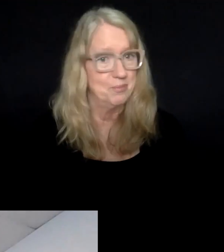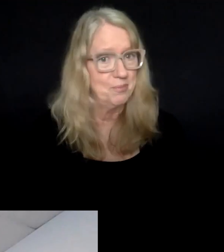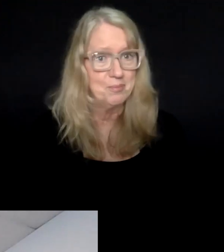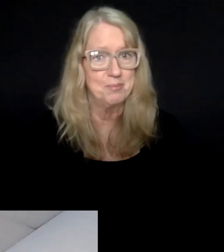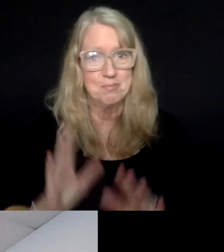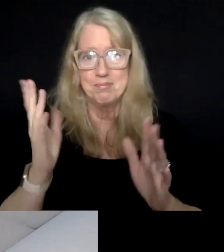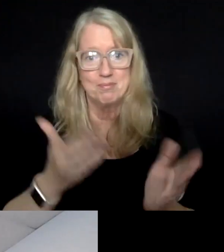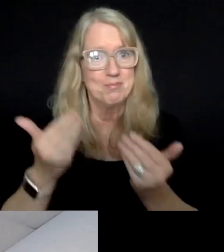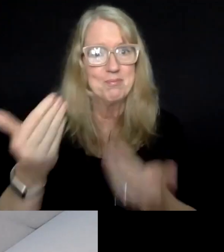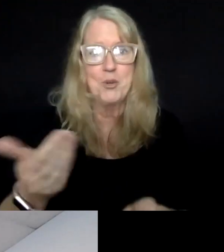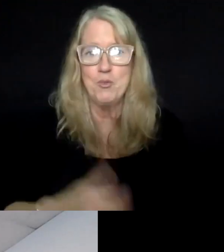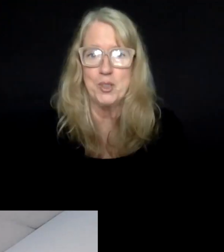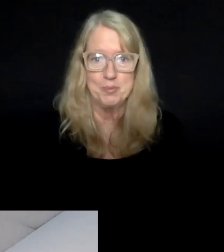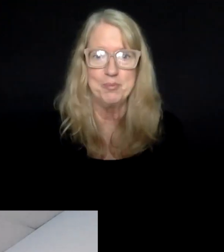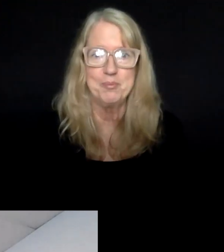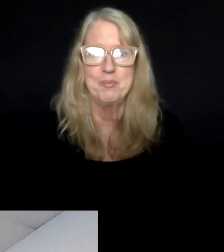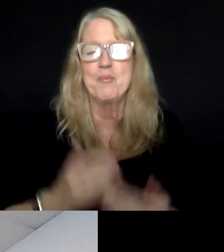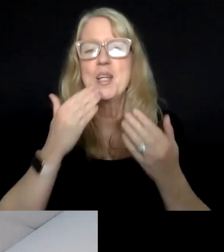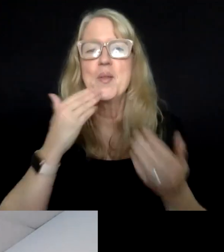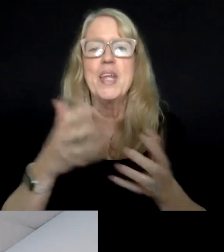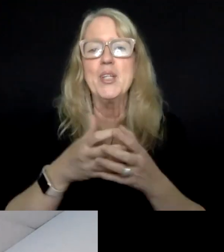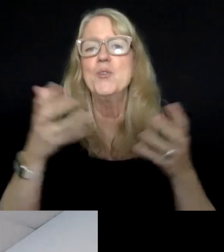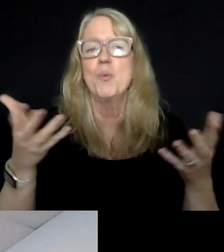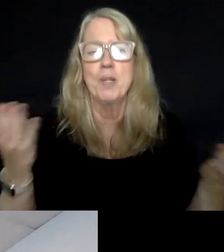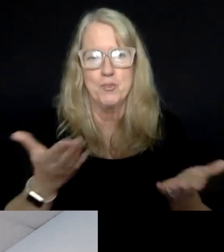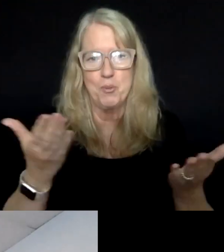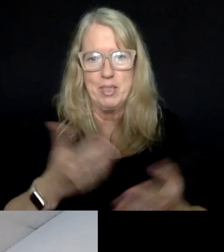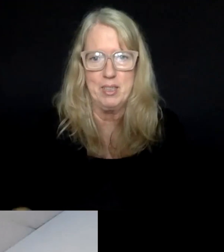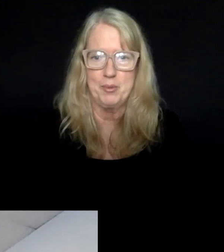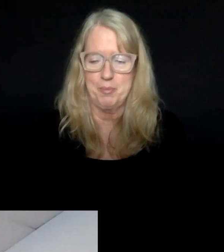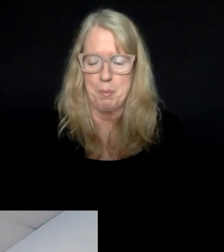go for it. Thank you so much for being here.